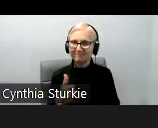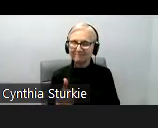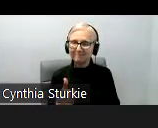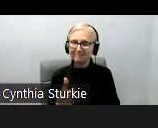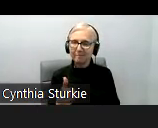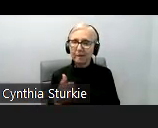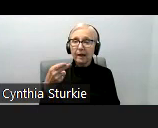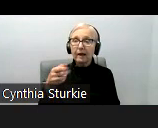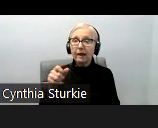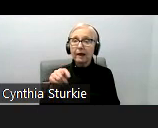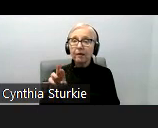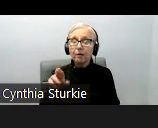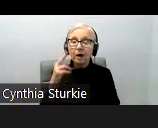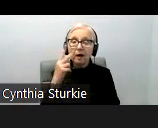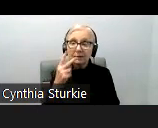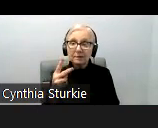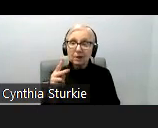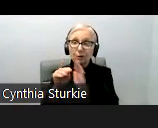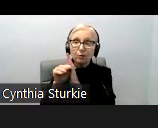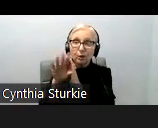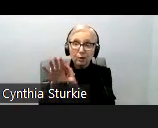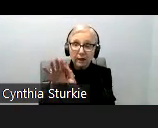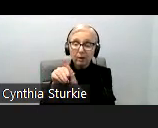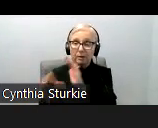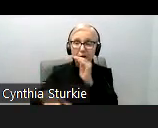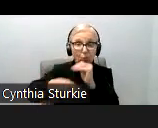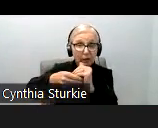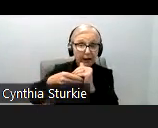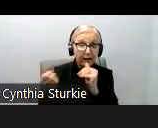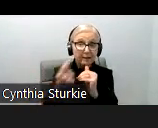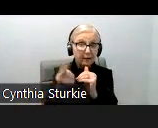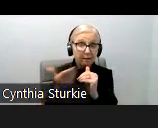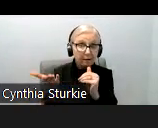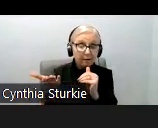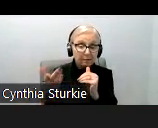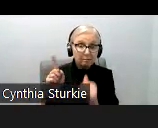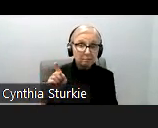And Heather, I saw you turn your camera on. Did you want to add anything at all?